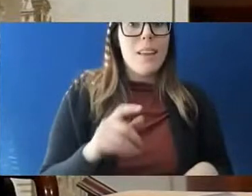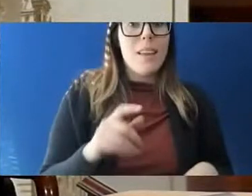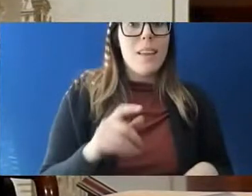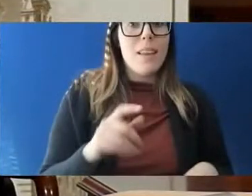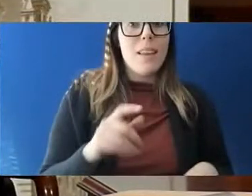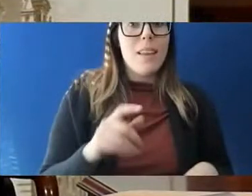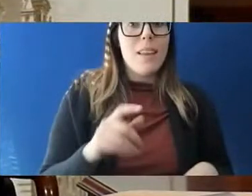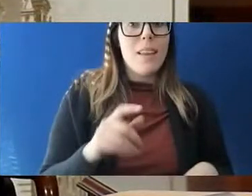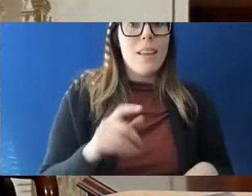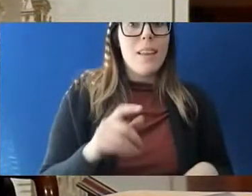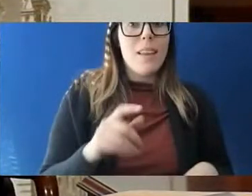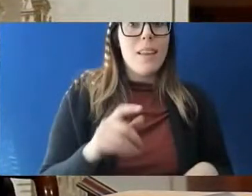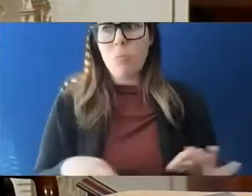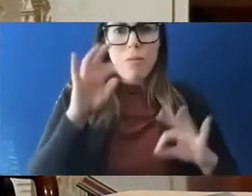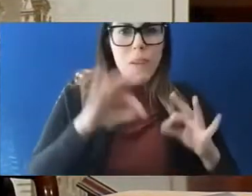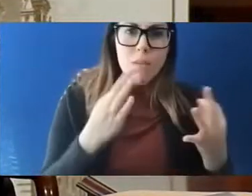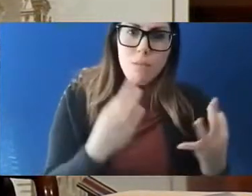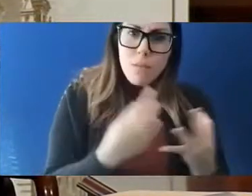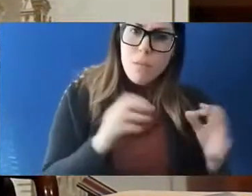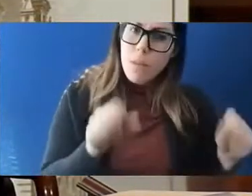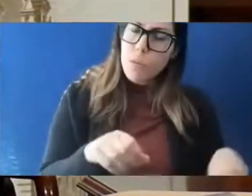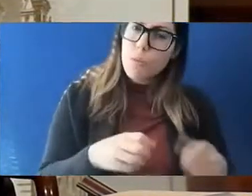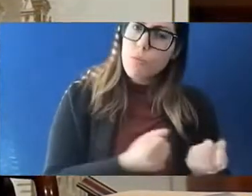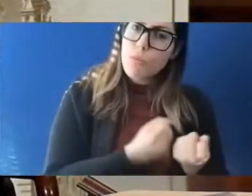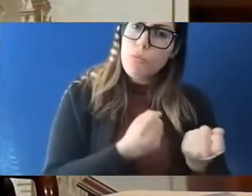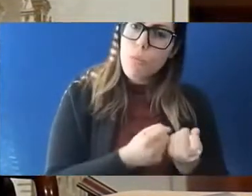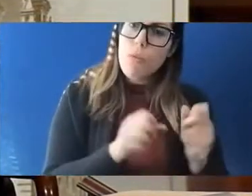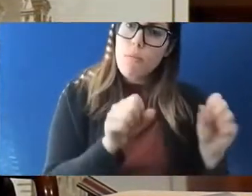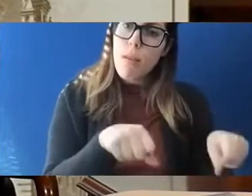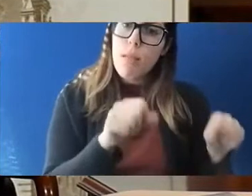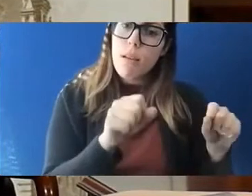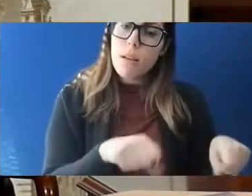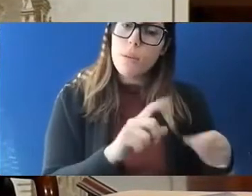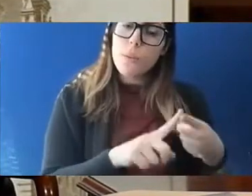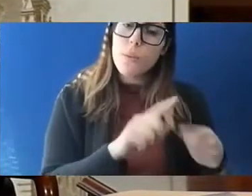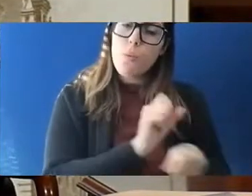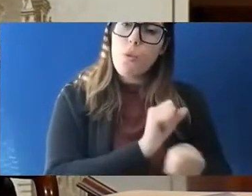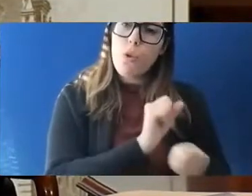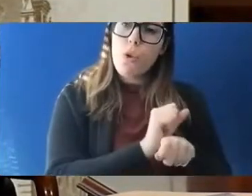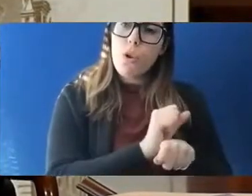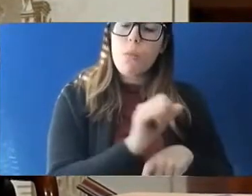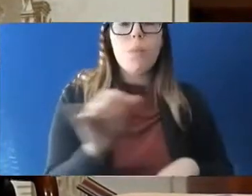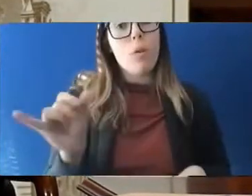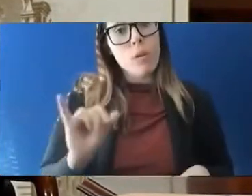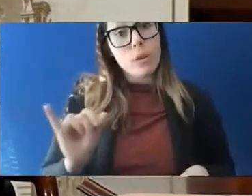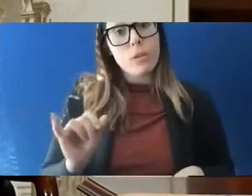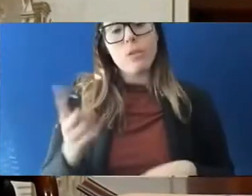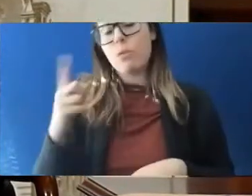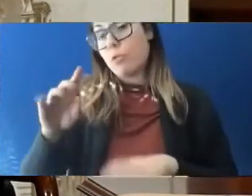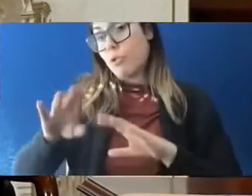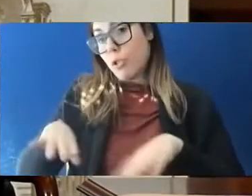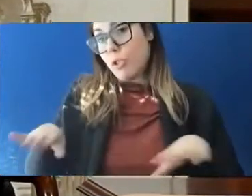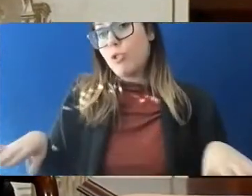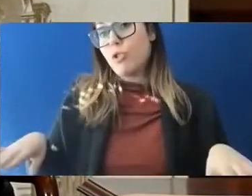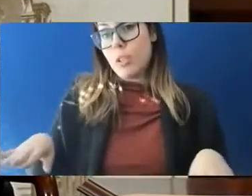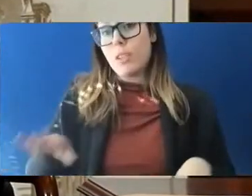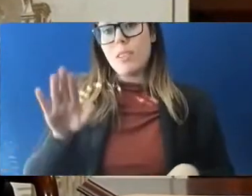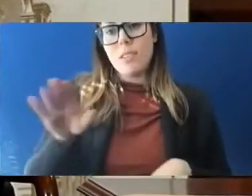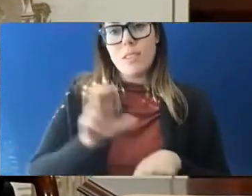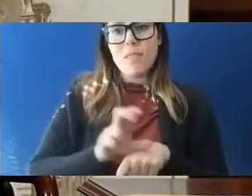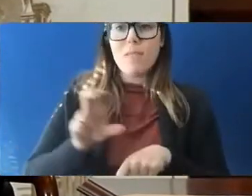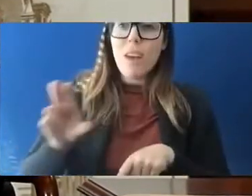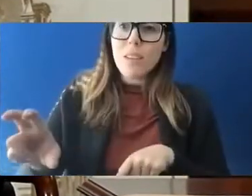only important for families to promote their ability to work, but also for children. These